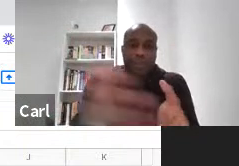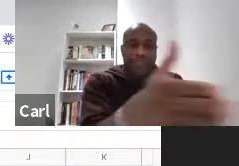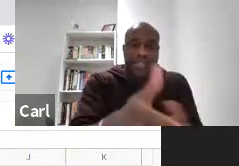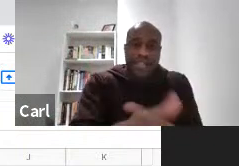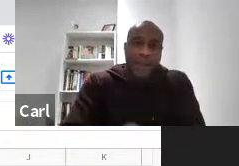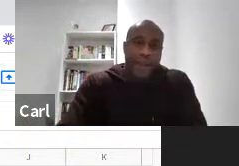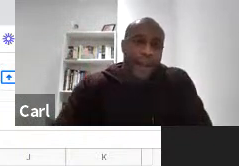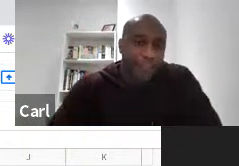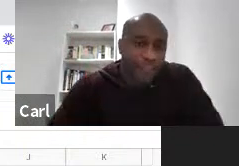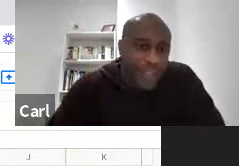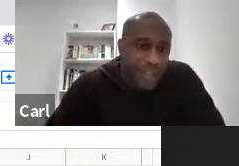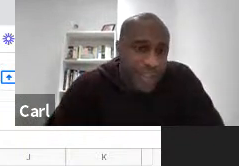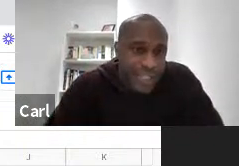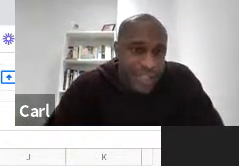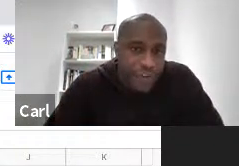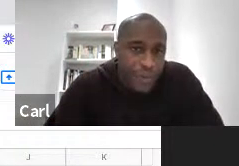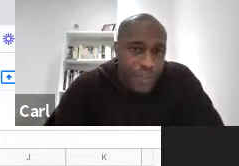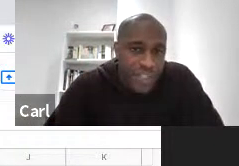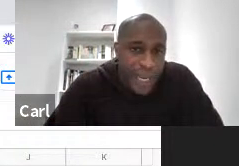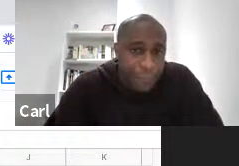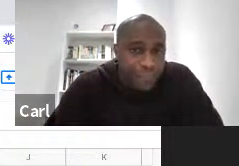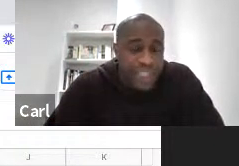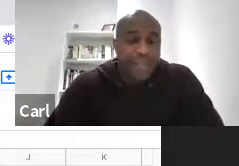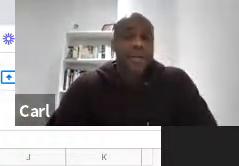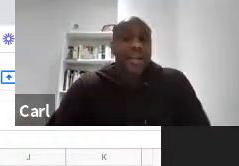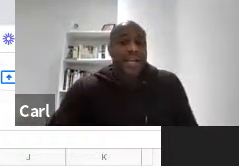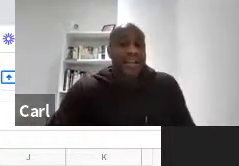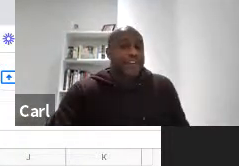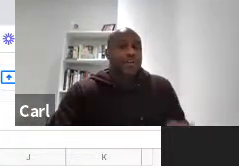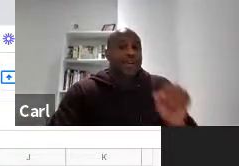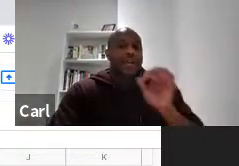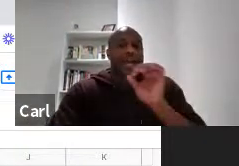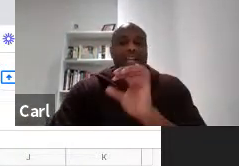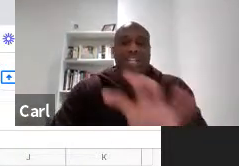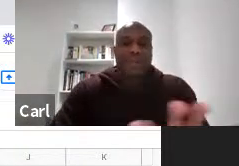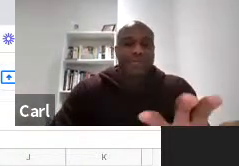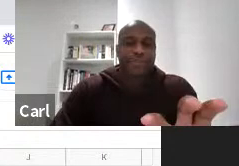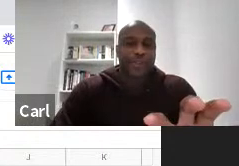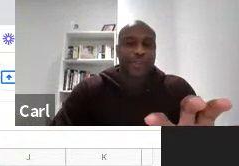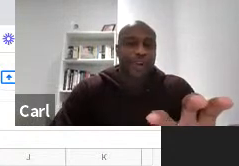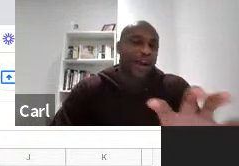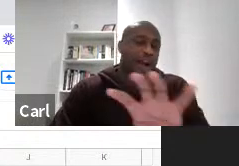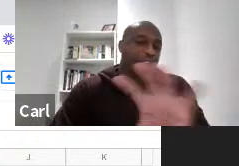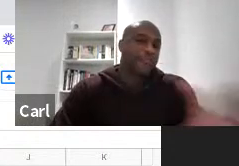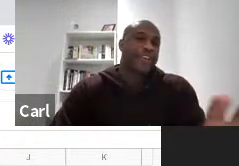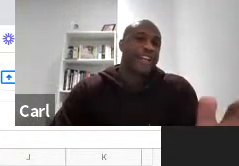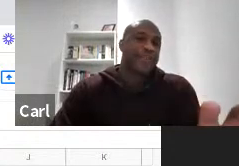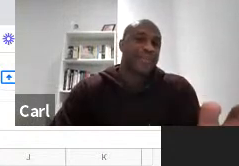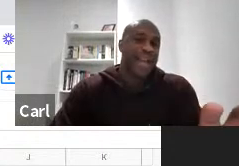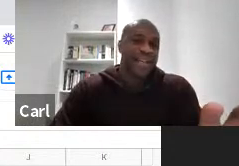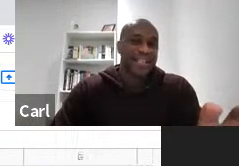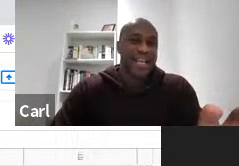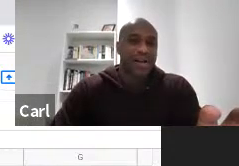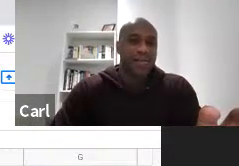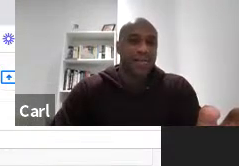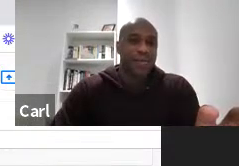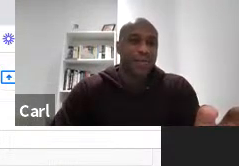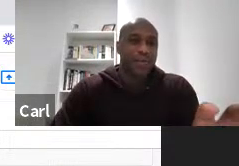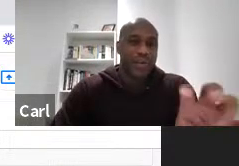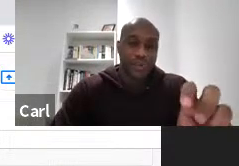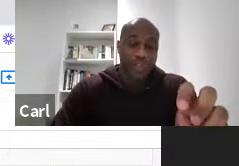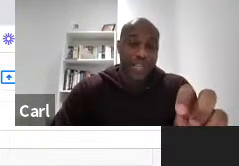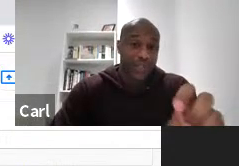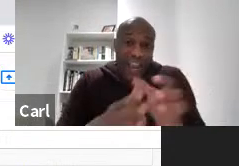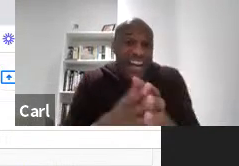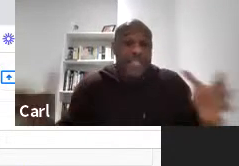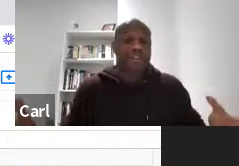sort some of these different options here. So if you're in any way, shape or form au fait with Excel or